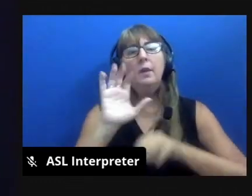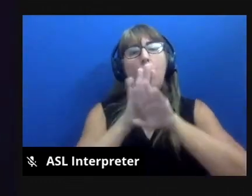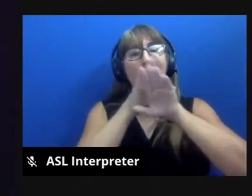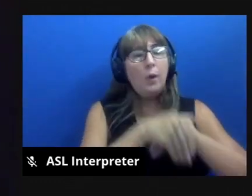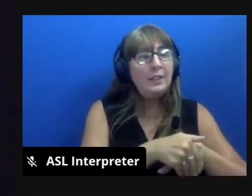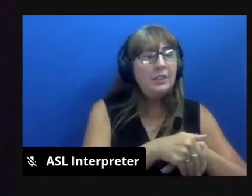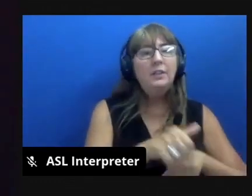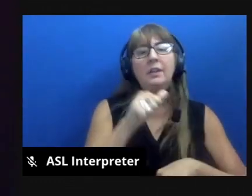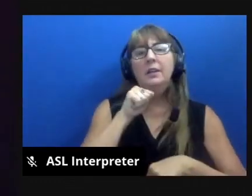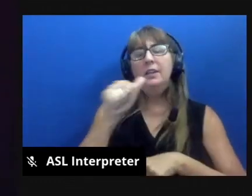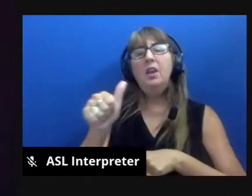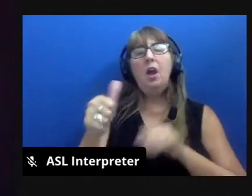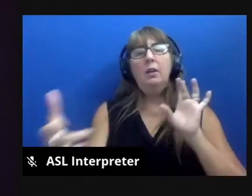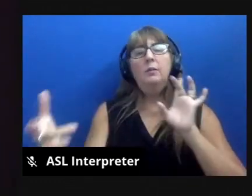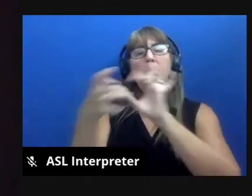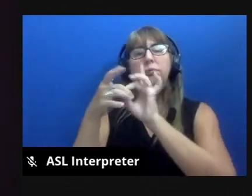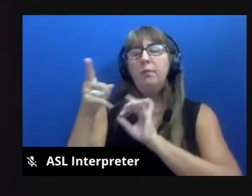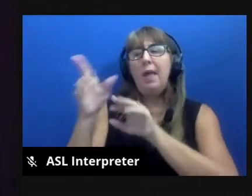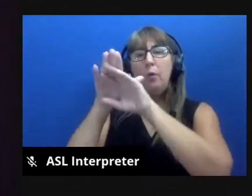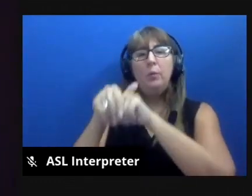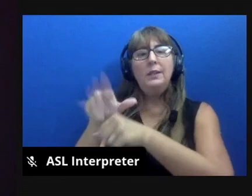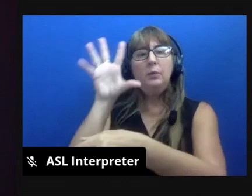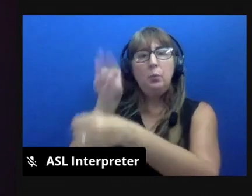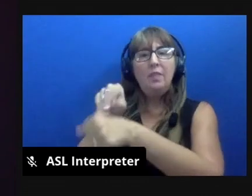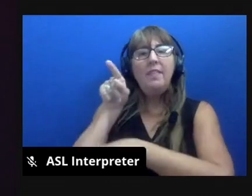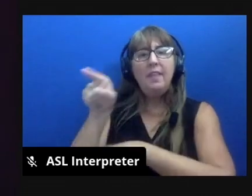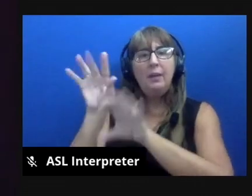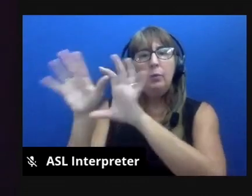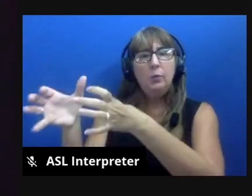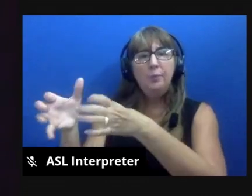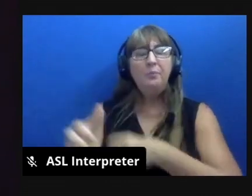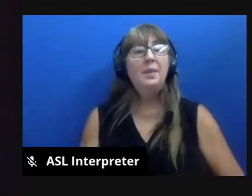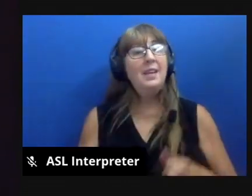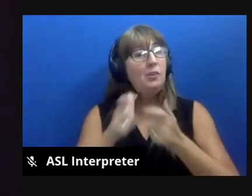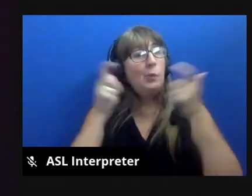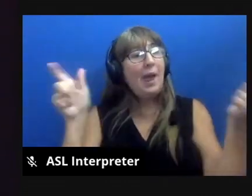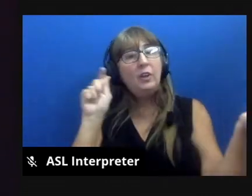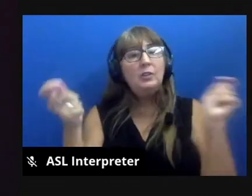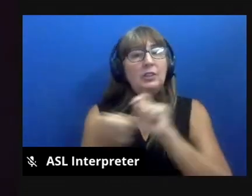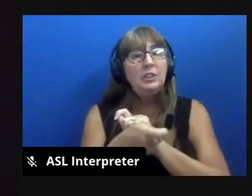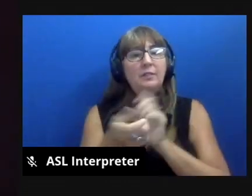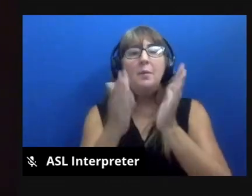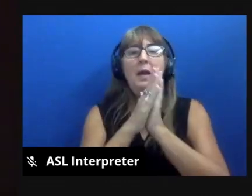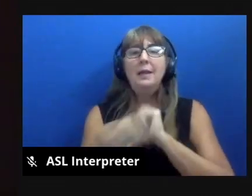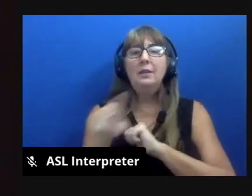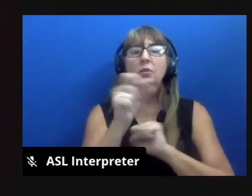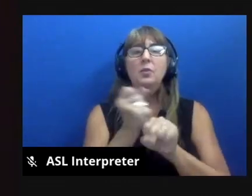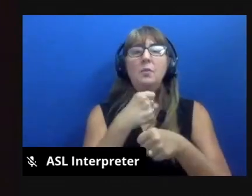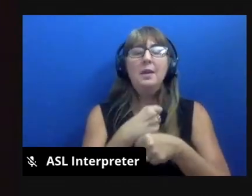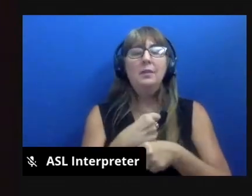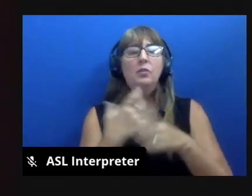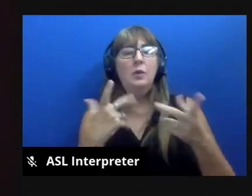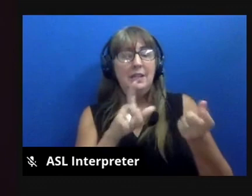of globbing the oppression into the group. It's a radical shift that I'm asking you to make, to unlearn the